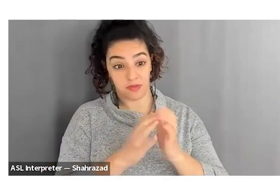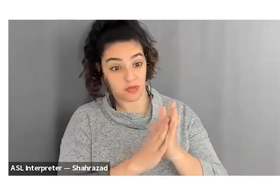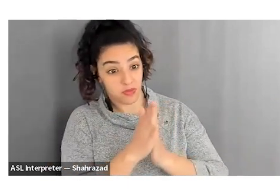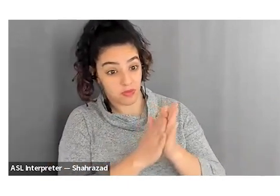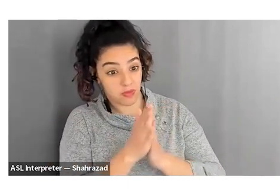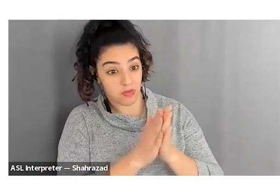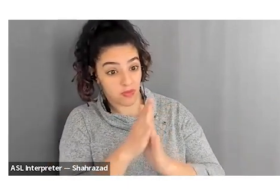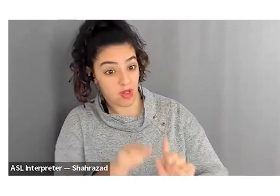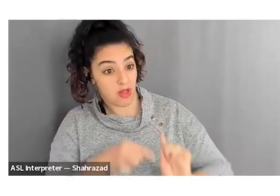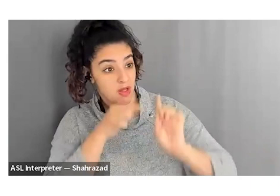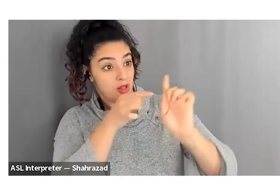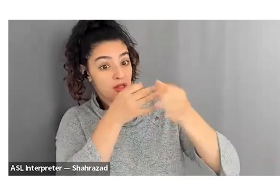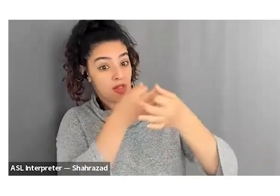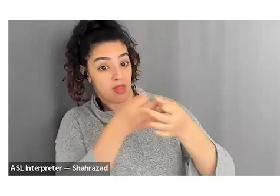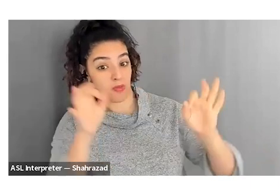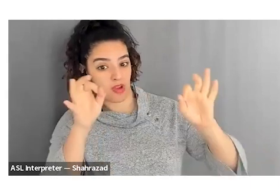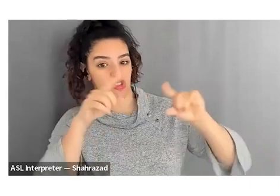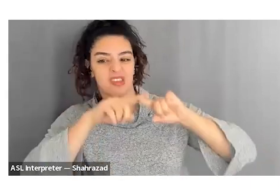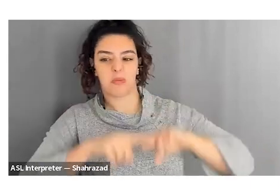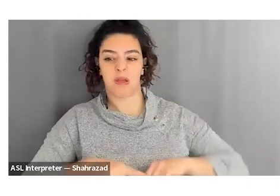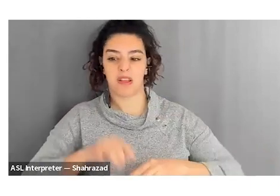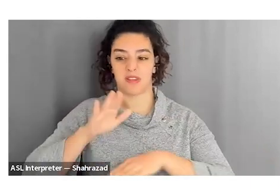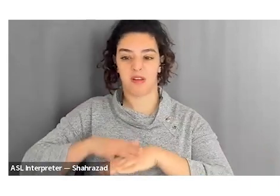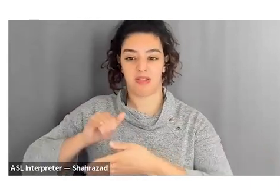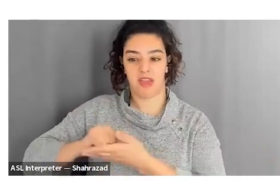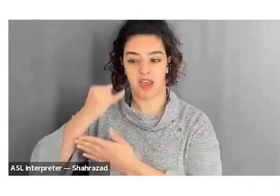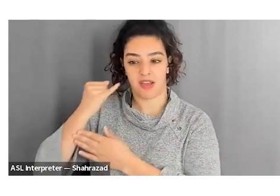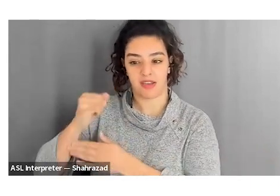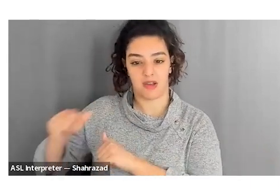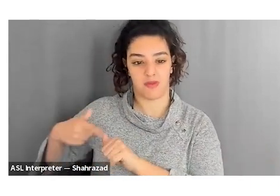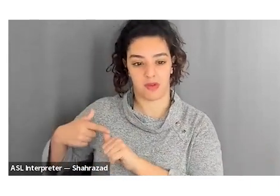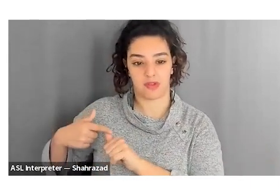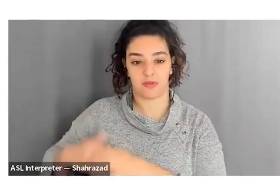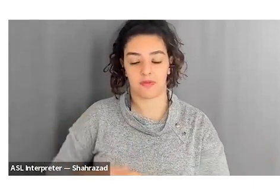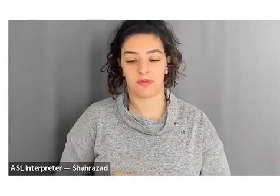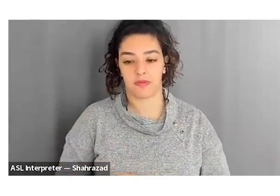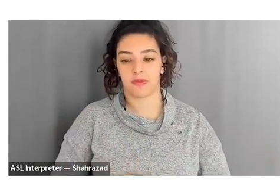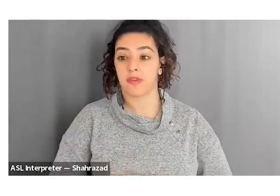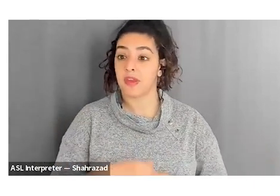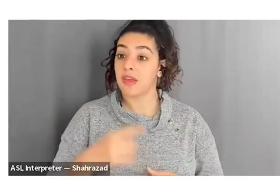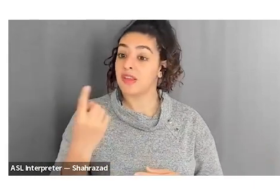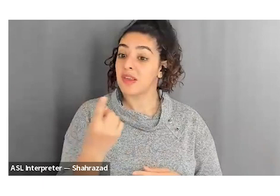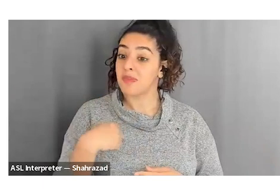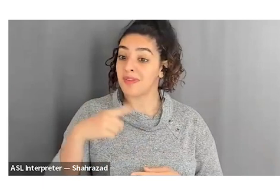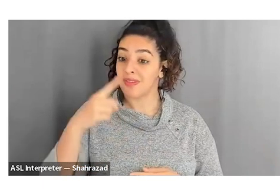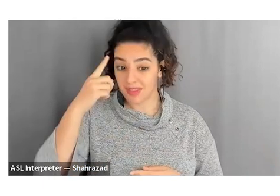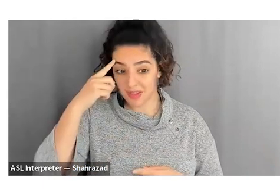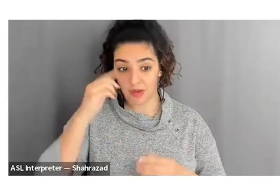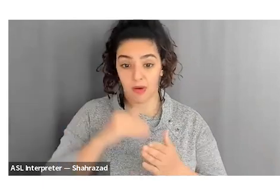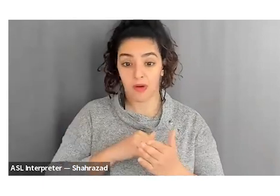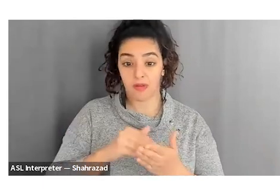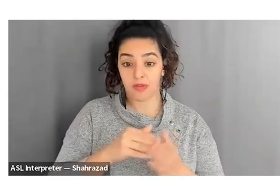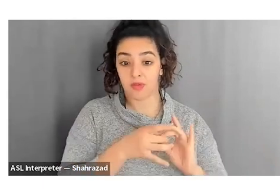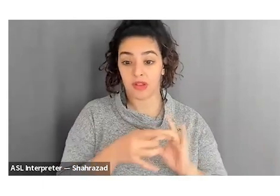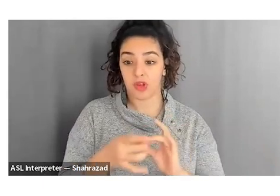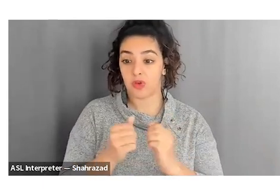onwards and upwards. And I wanted to highlight this because I think it's something that I've been thinking about a lot in terms of access to see how it